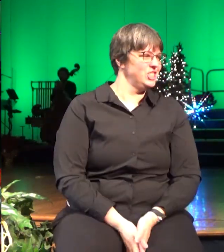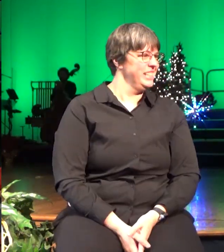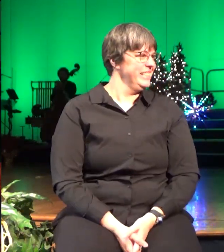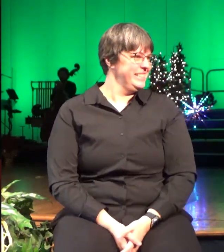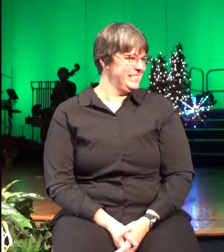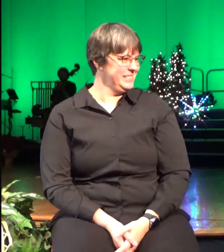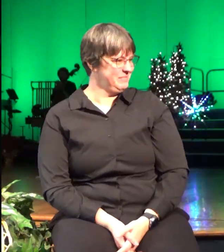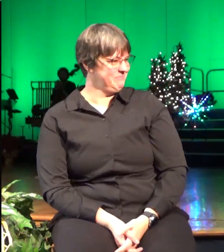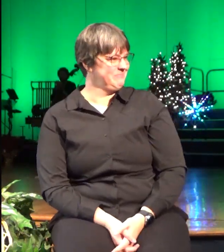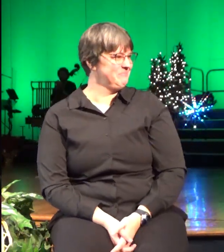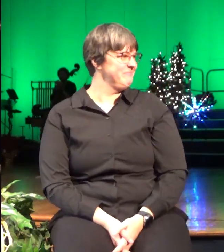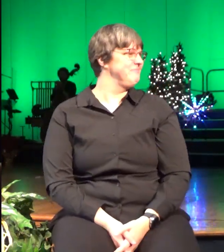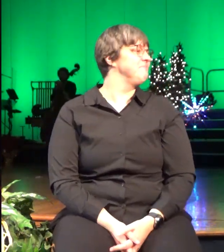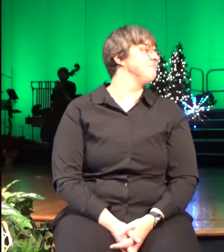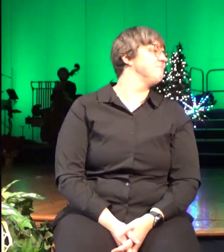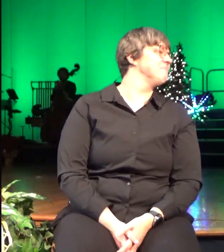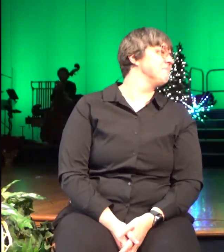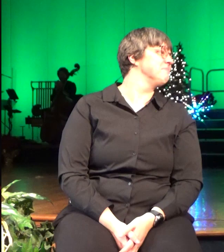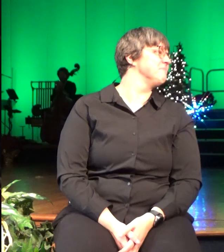Yay!